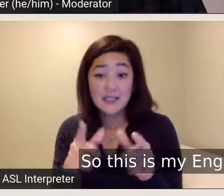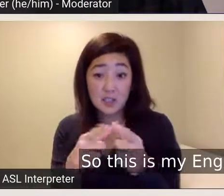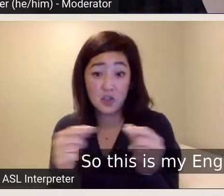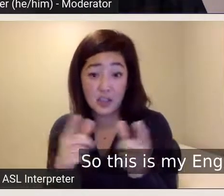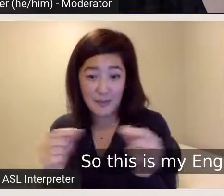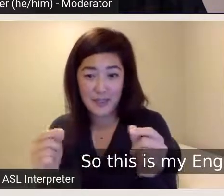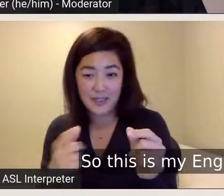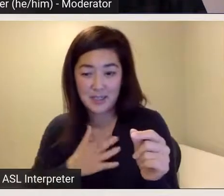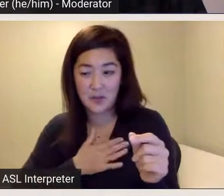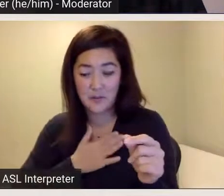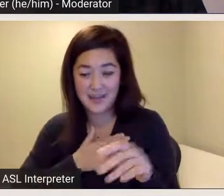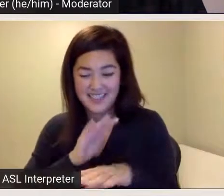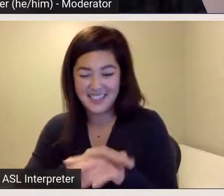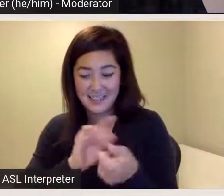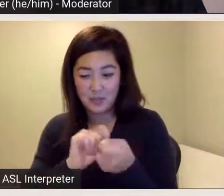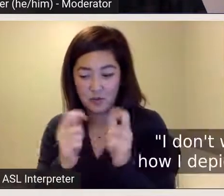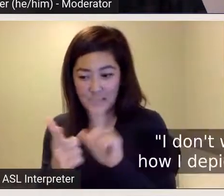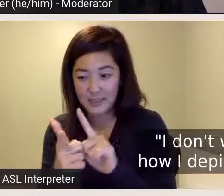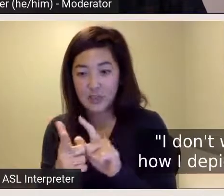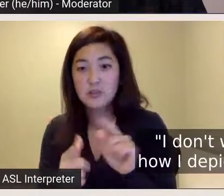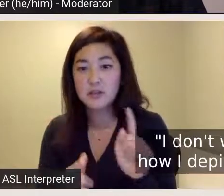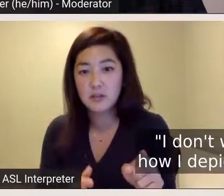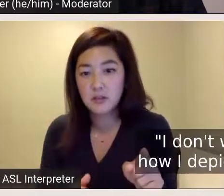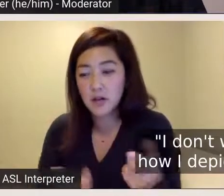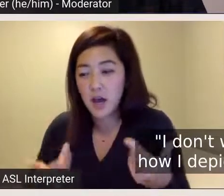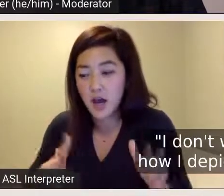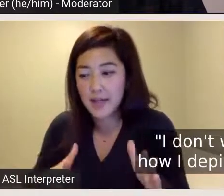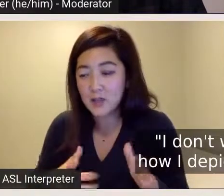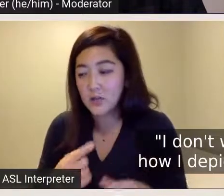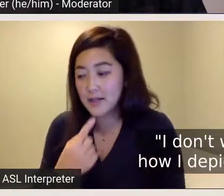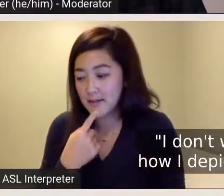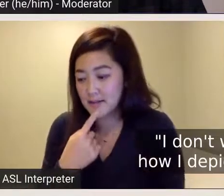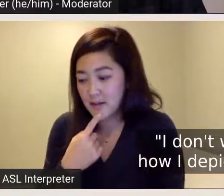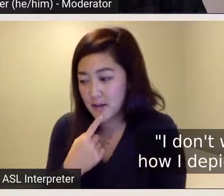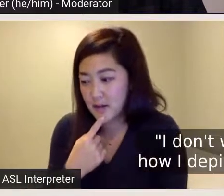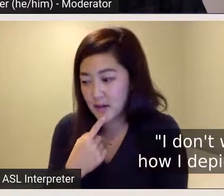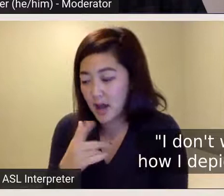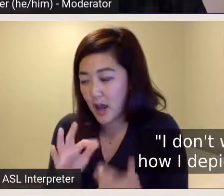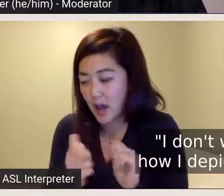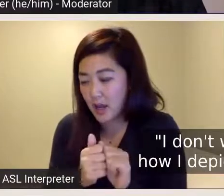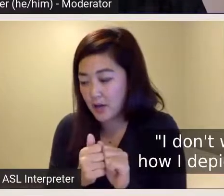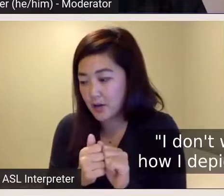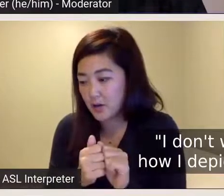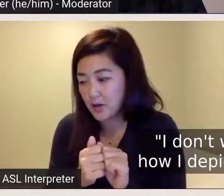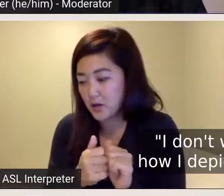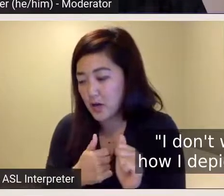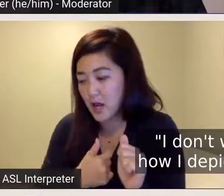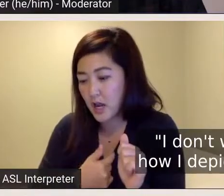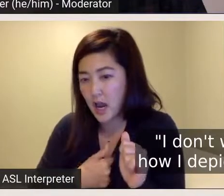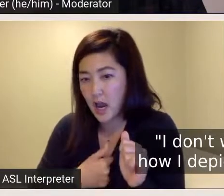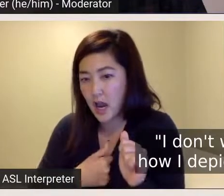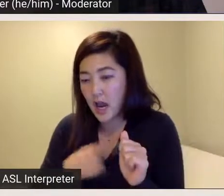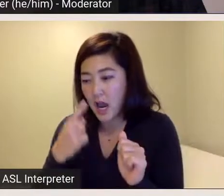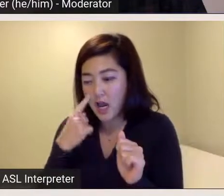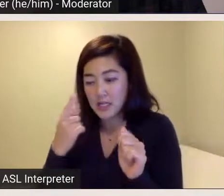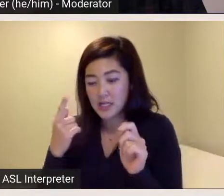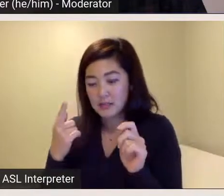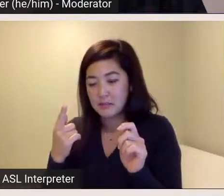English translation, but I don't want to say how I depicted the